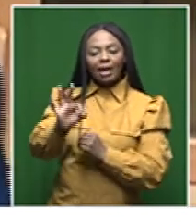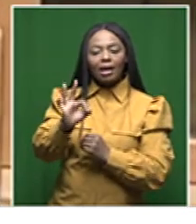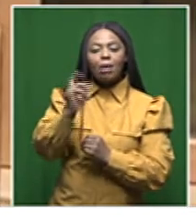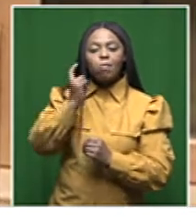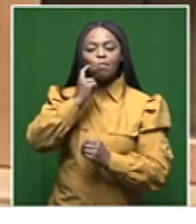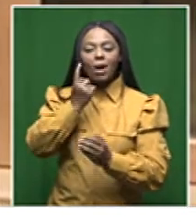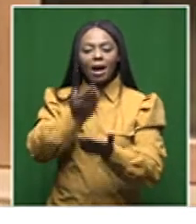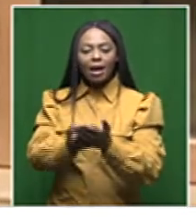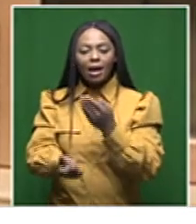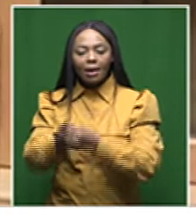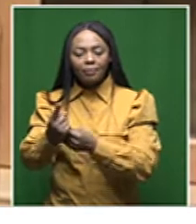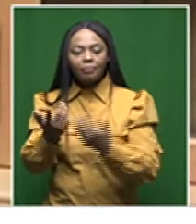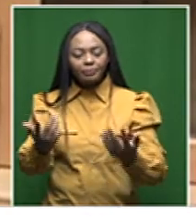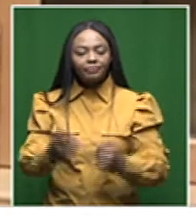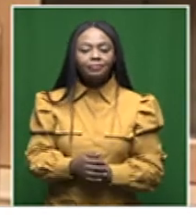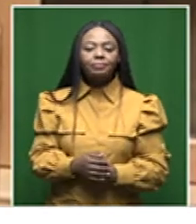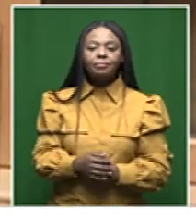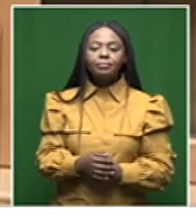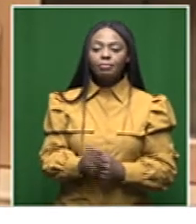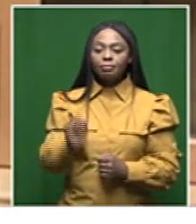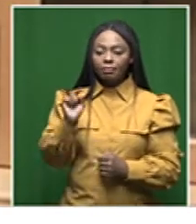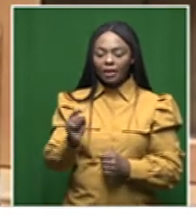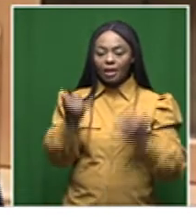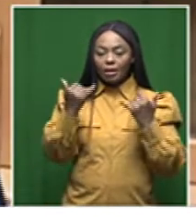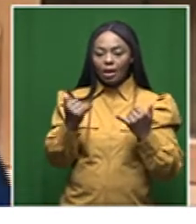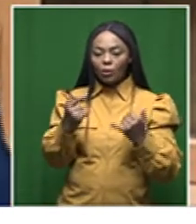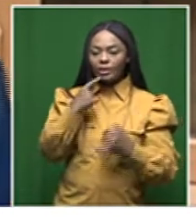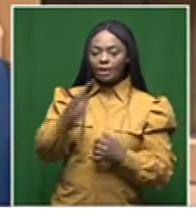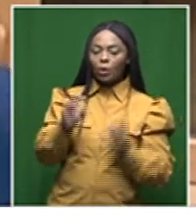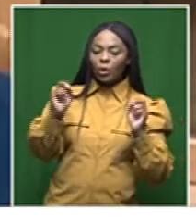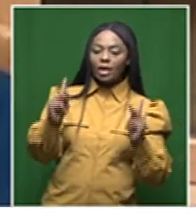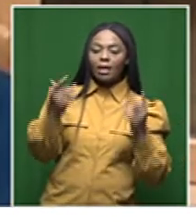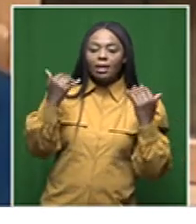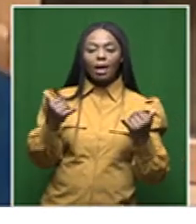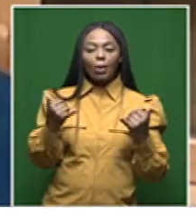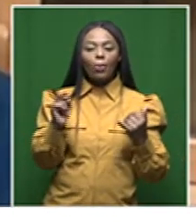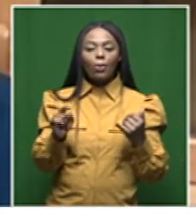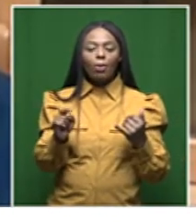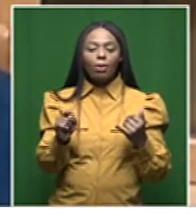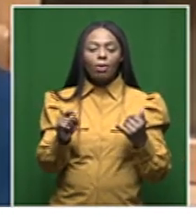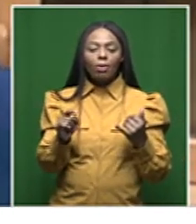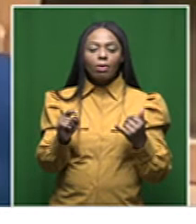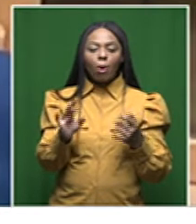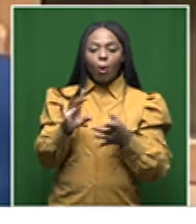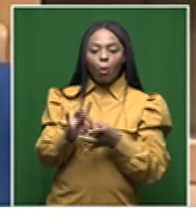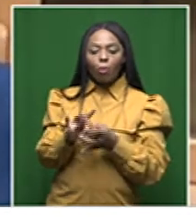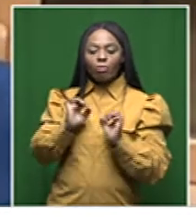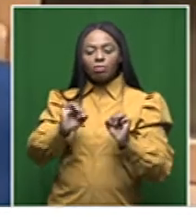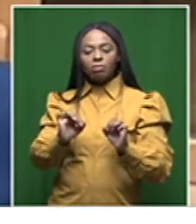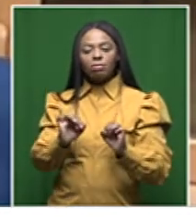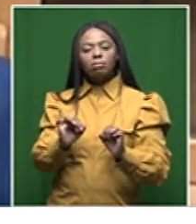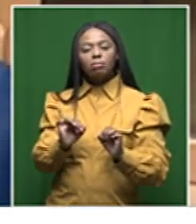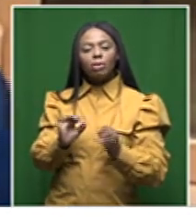If you talk artificial insemination and you take people, say now you fail with the home plan or timed